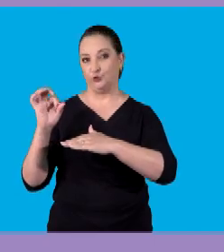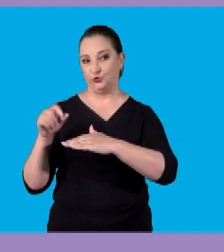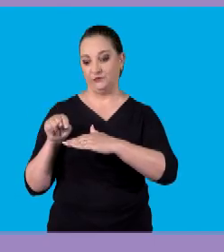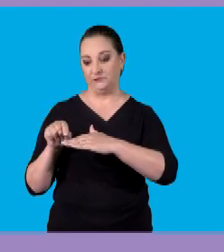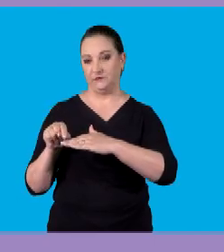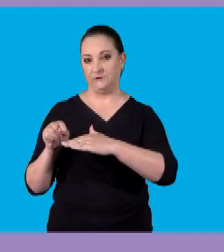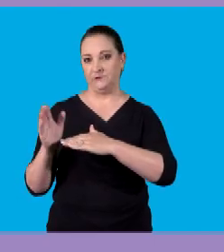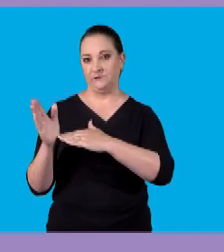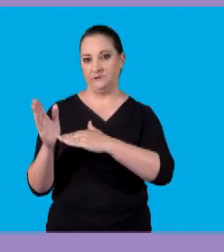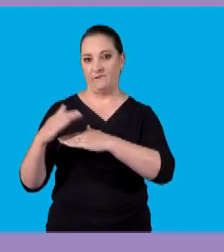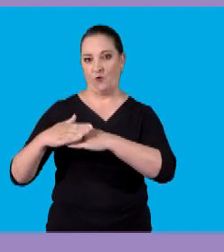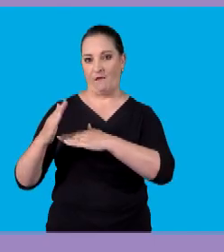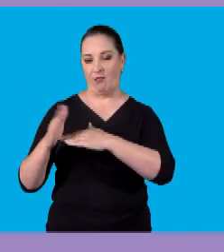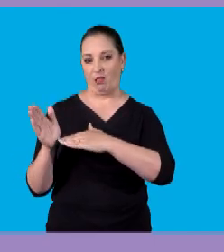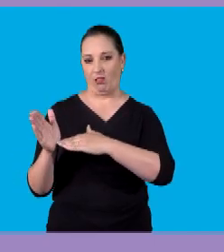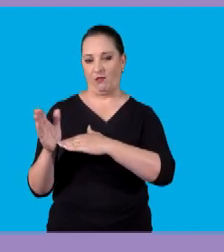100